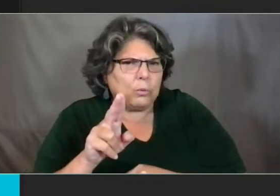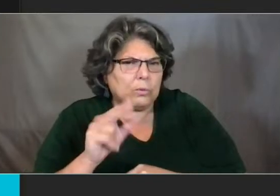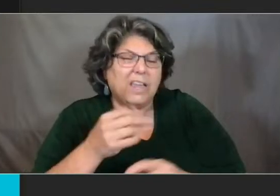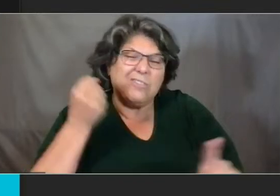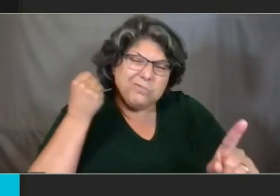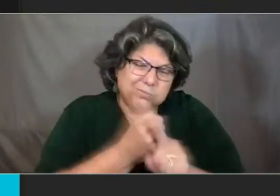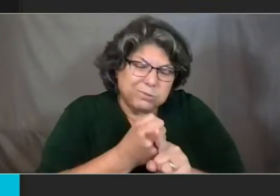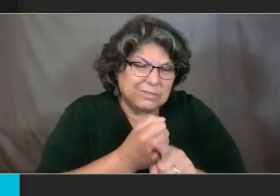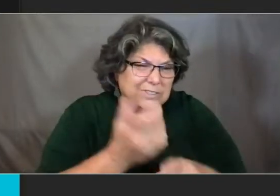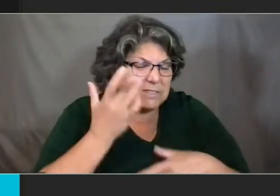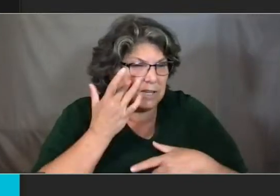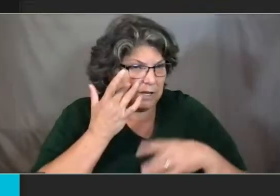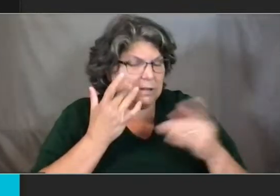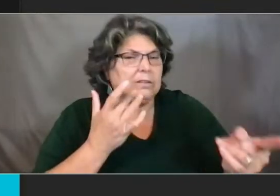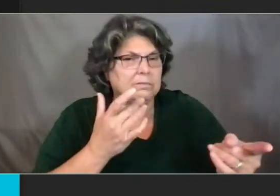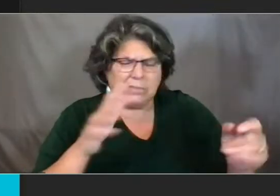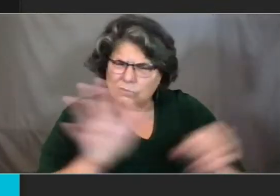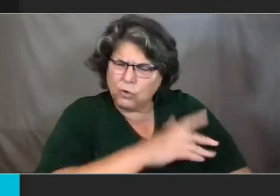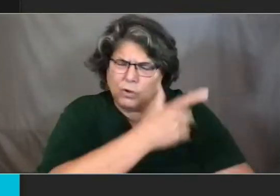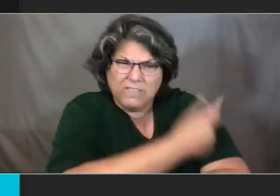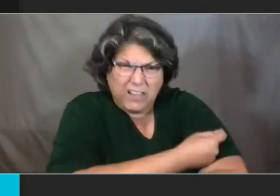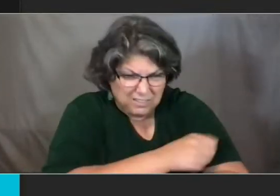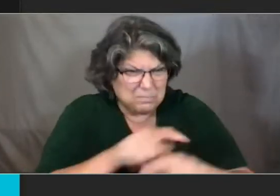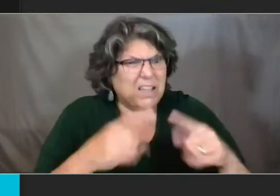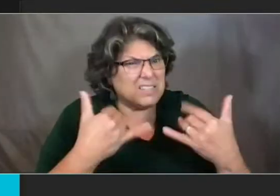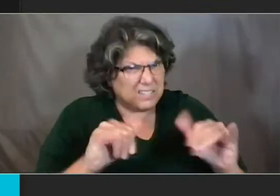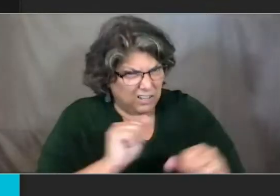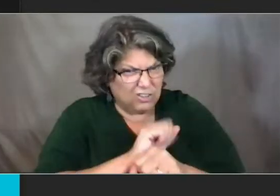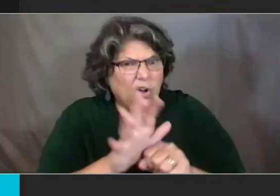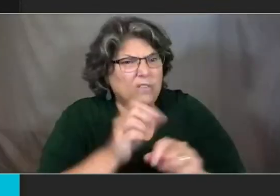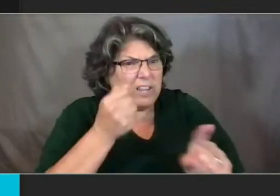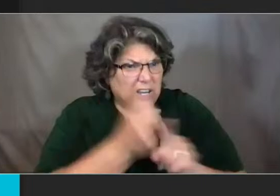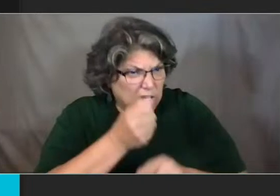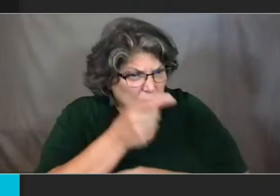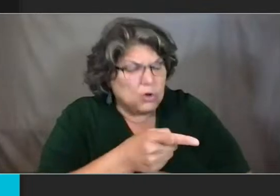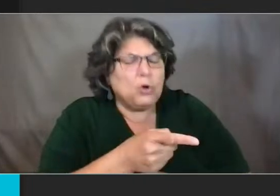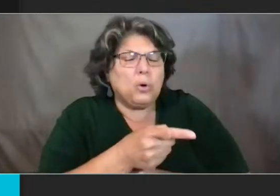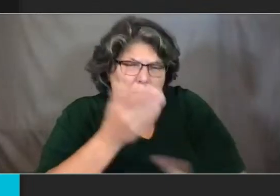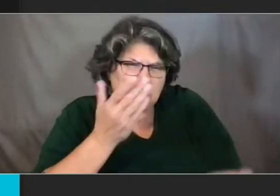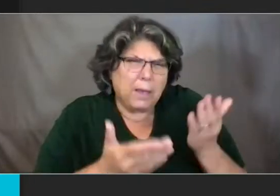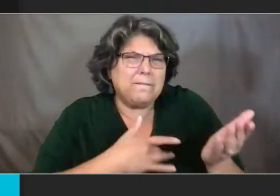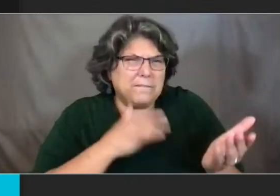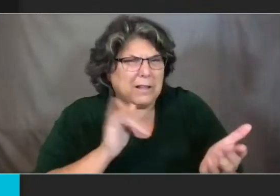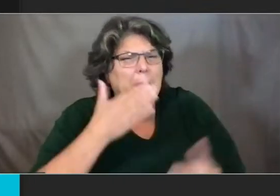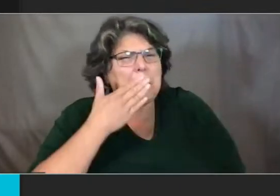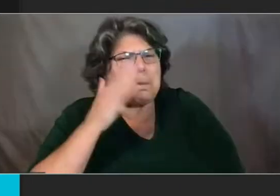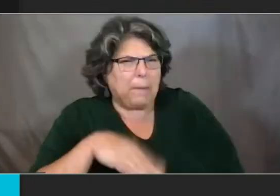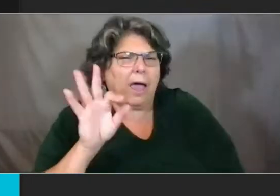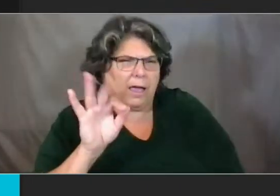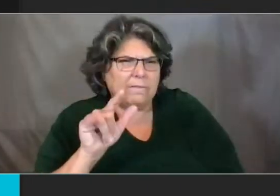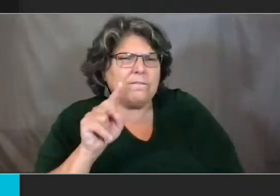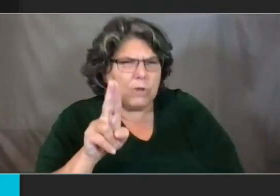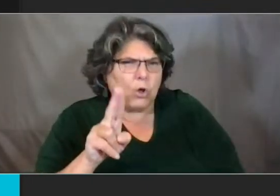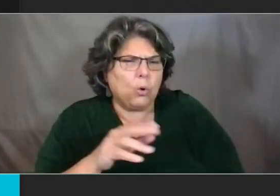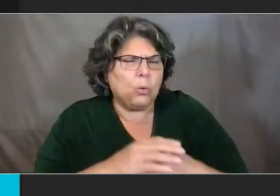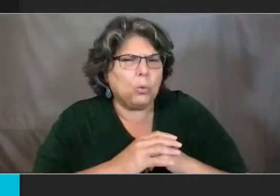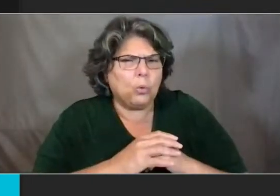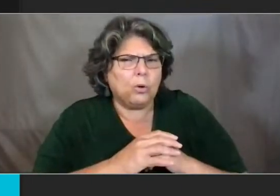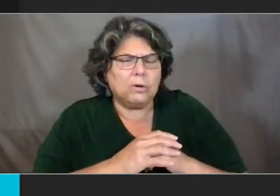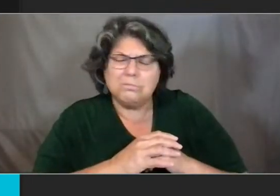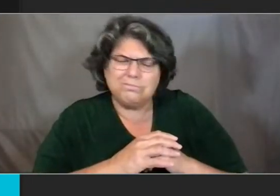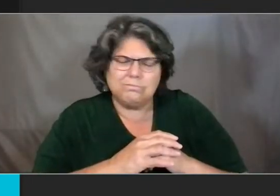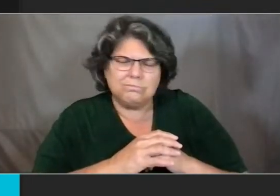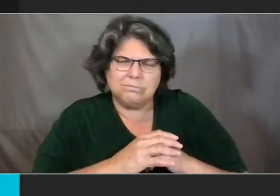fully vaccinated person, if you were to get symptomatic COVID, it's probably going to be like a bad case of the flu. You probably will not